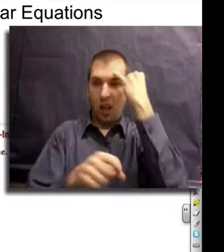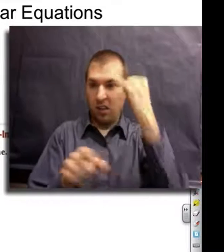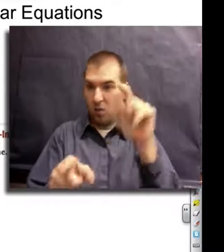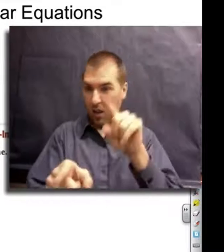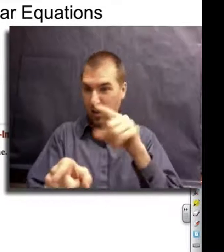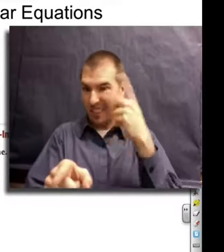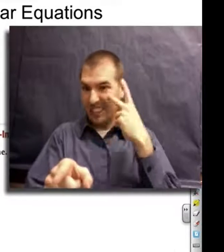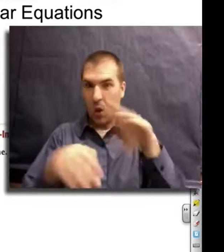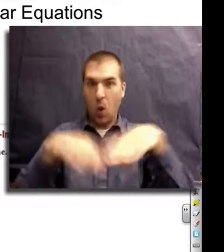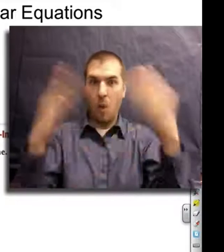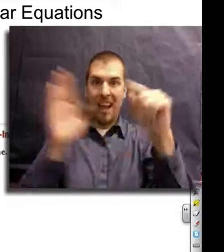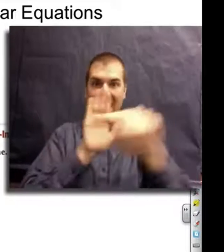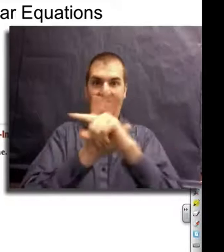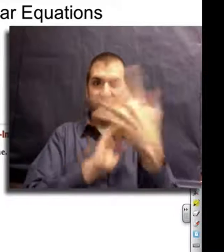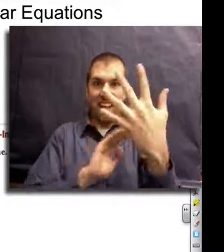points,